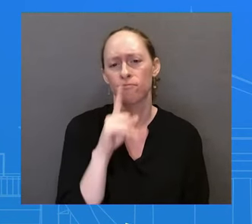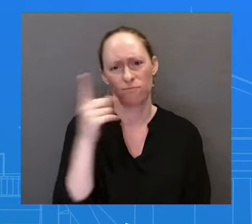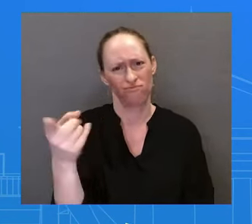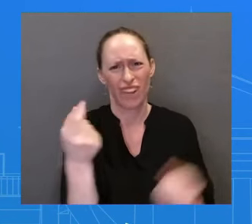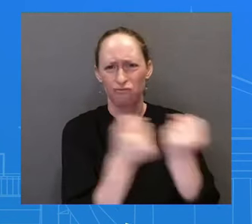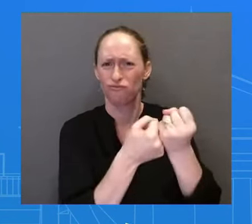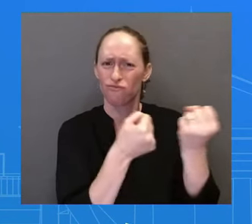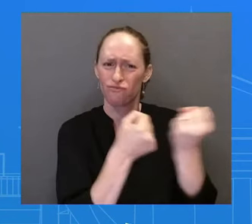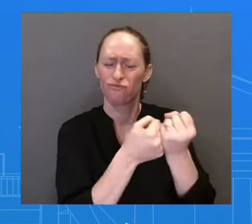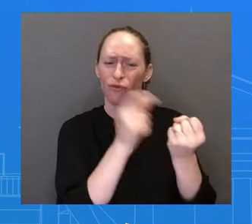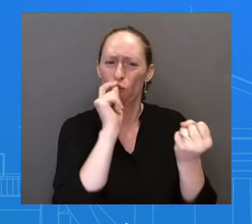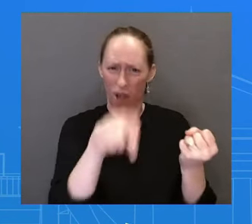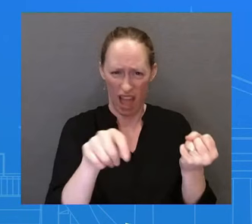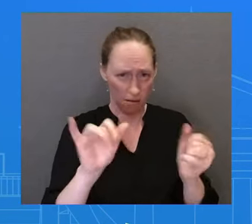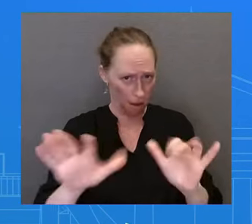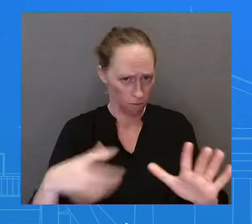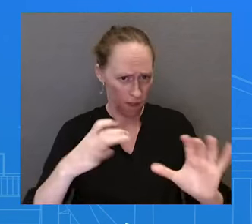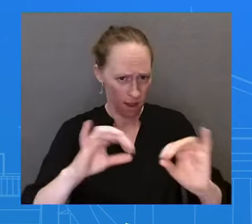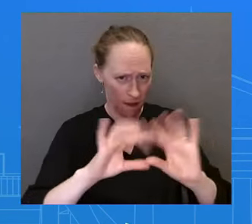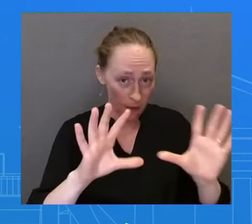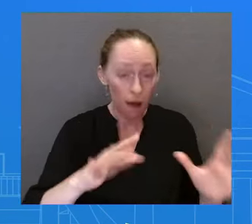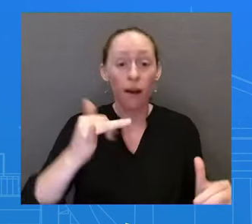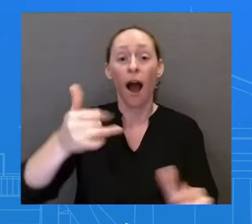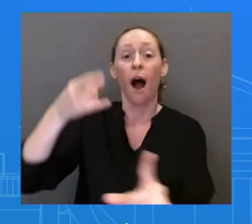all I can tell you is we've seen